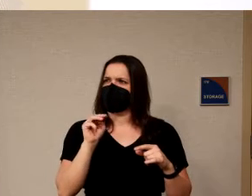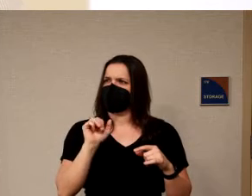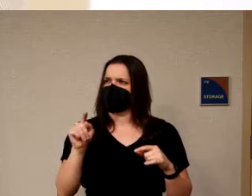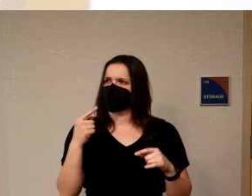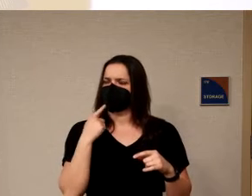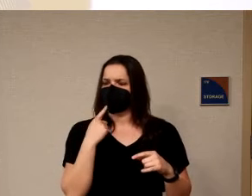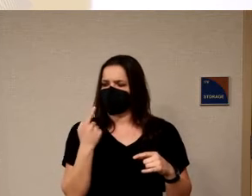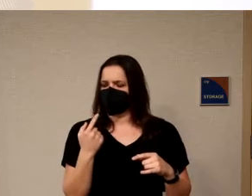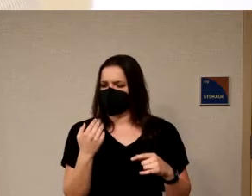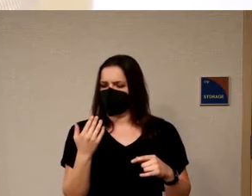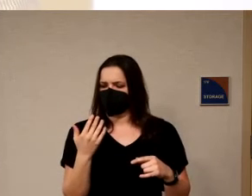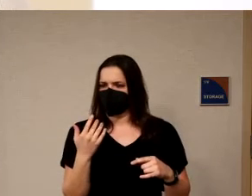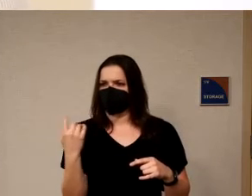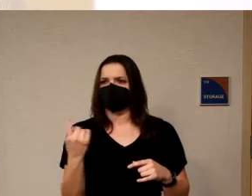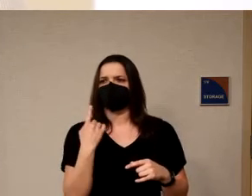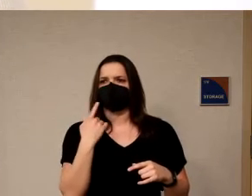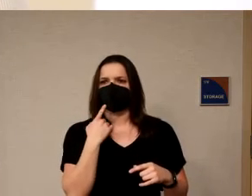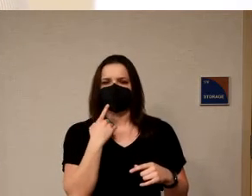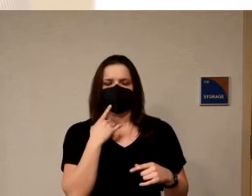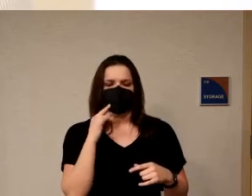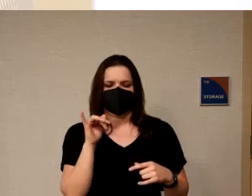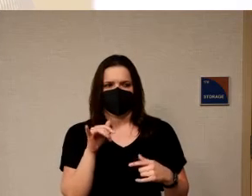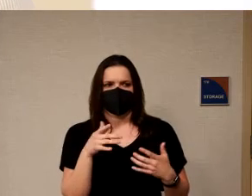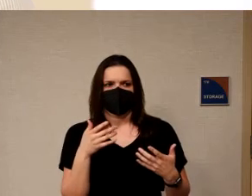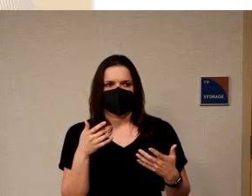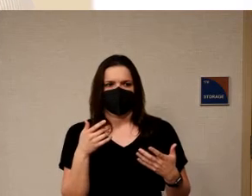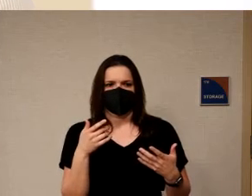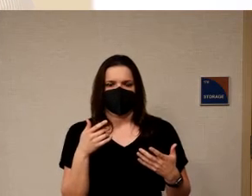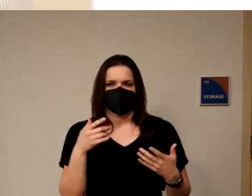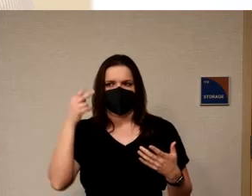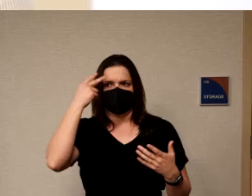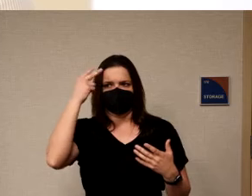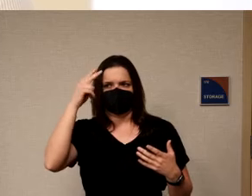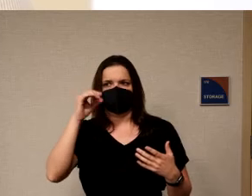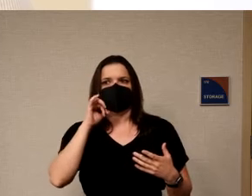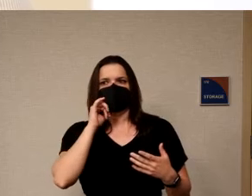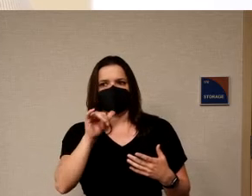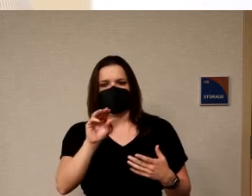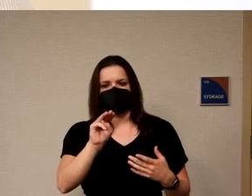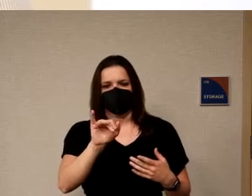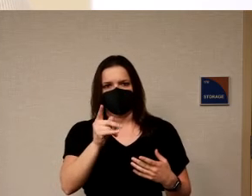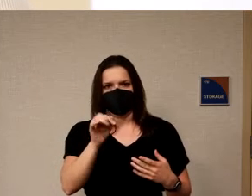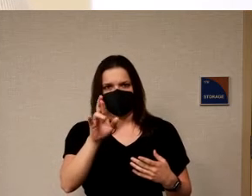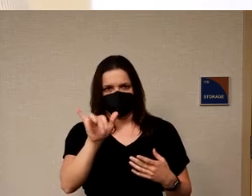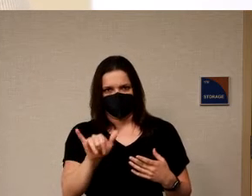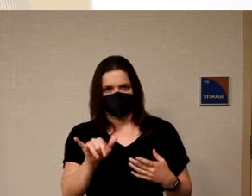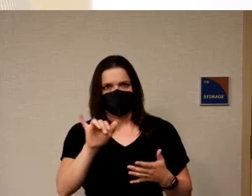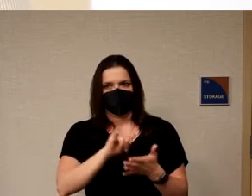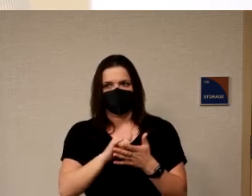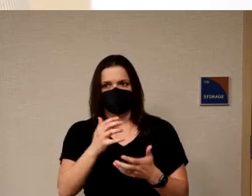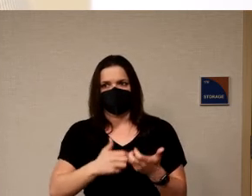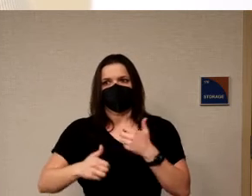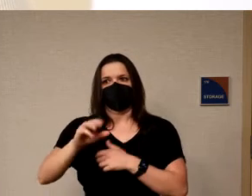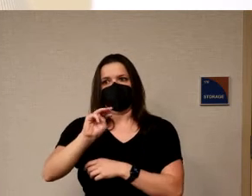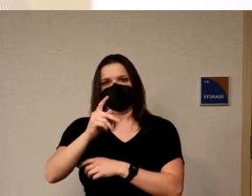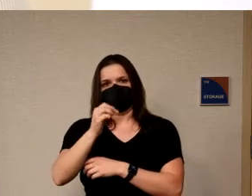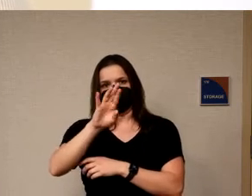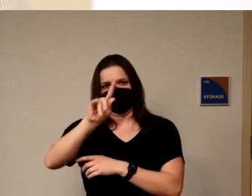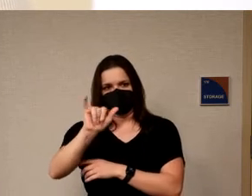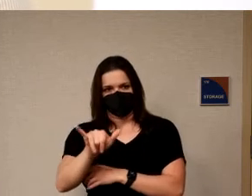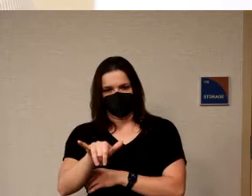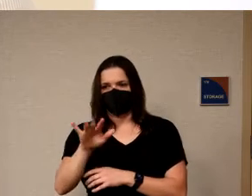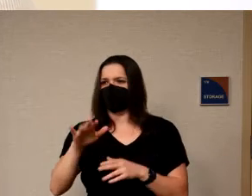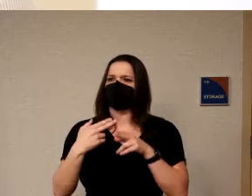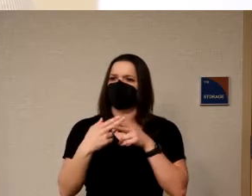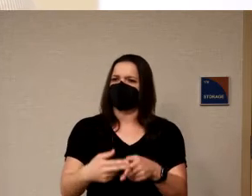Matt said, but somebody had said that Hispanic is not a minority, it's a majority, but it's